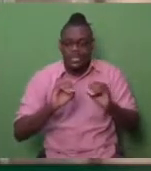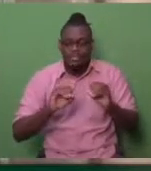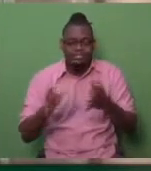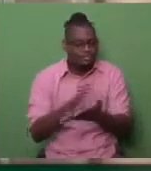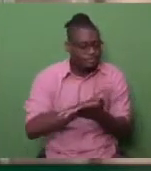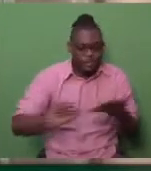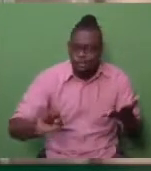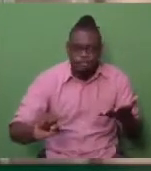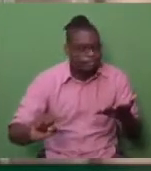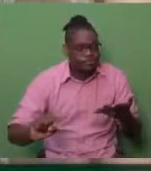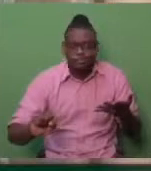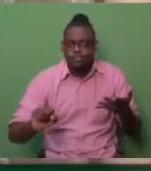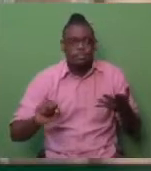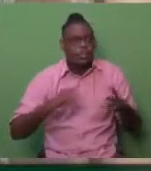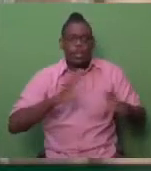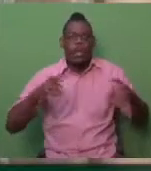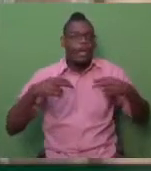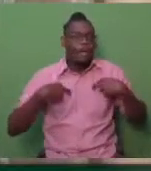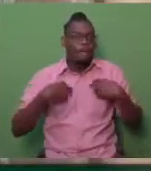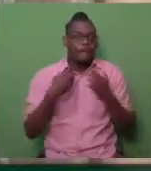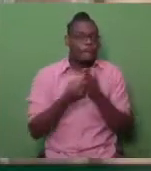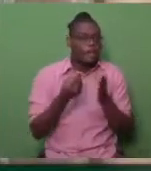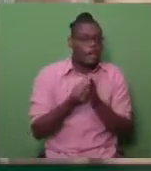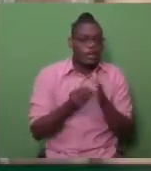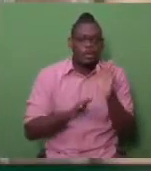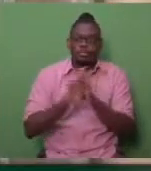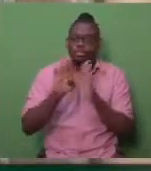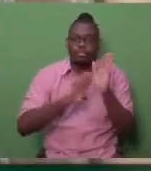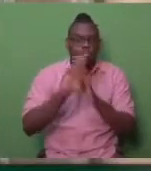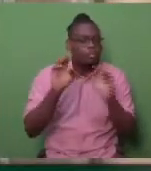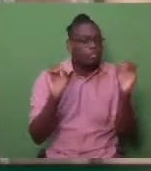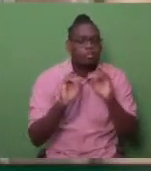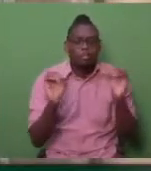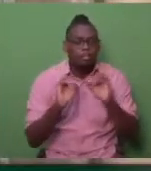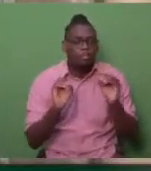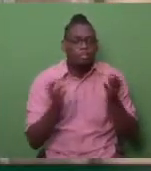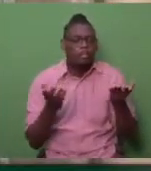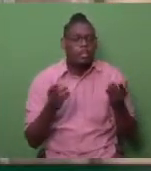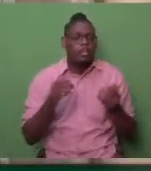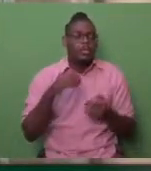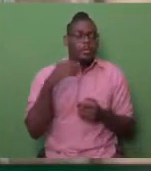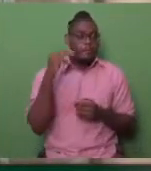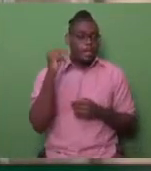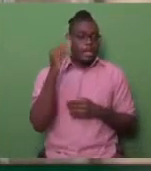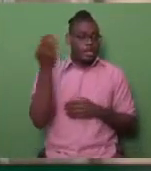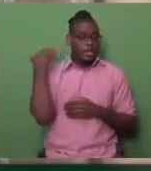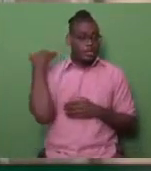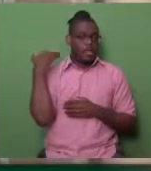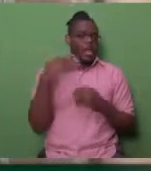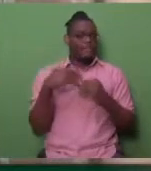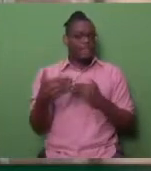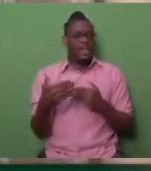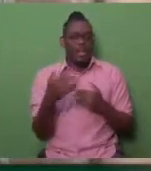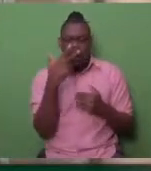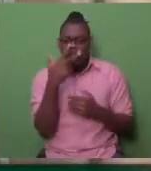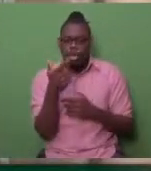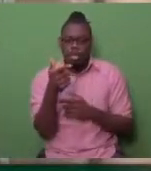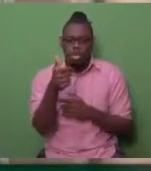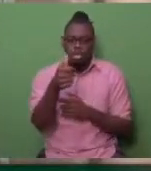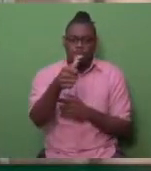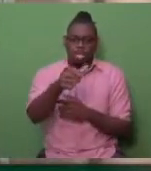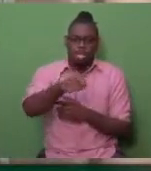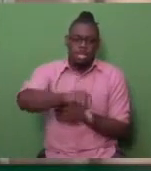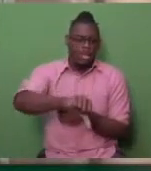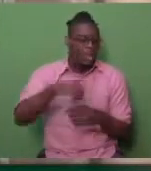On Monday last, in the aftermath of the tragedy they call a budget, I said that we would write international agencies